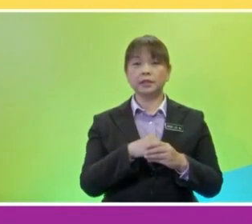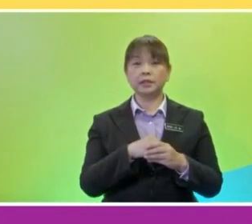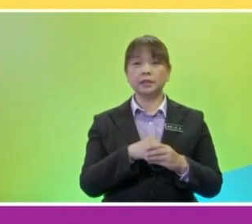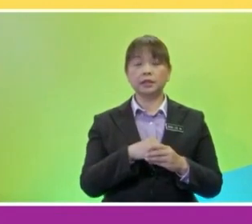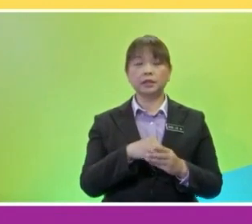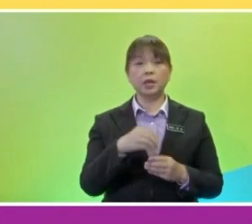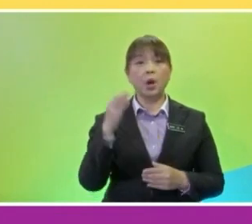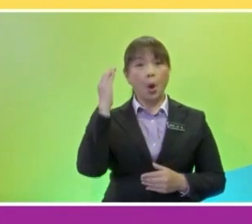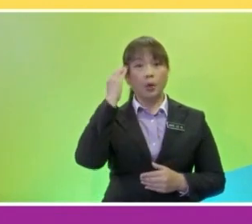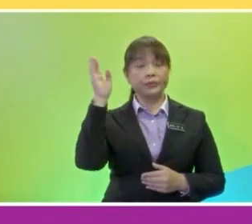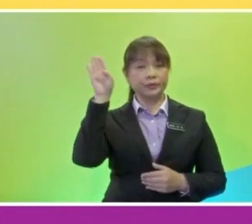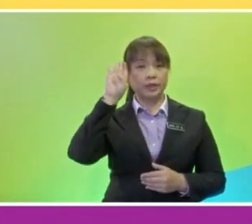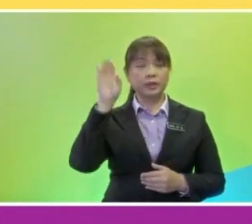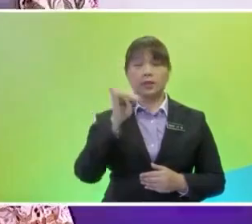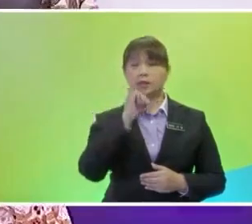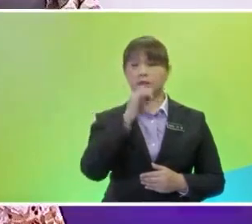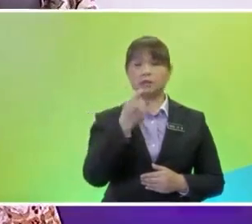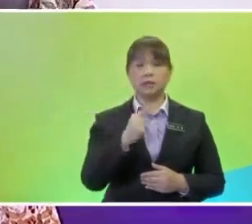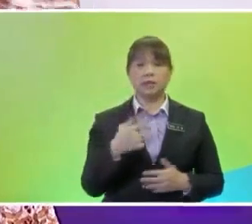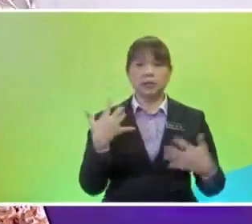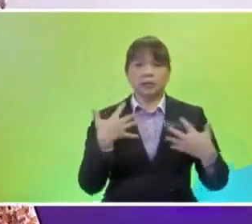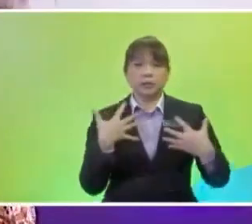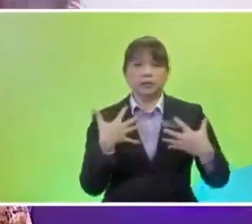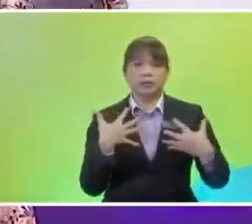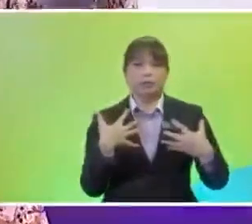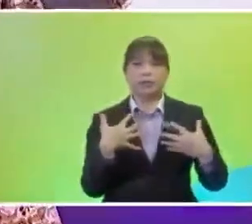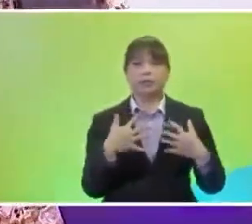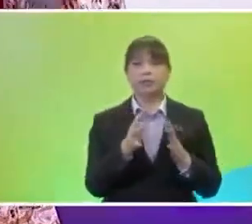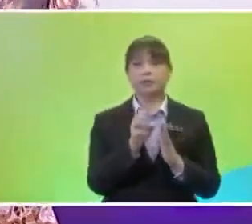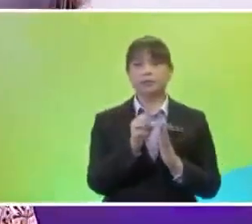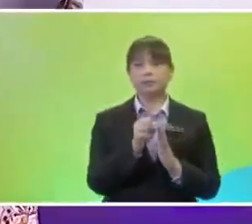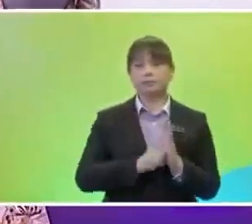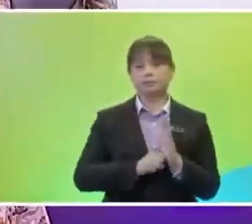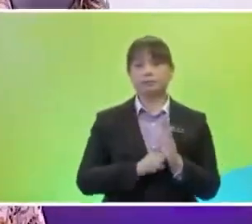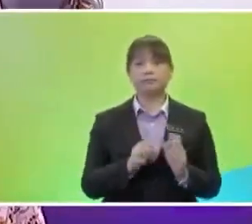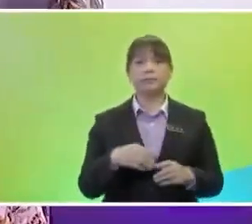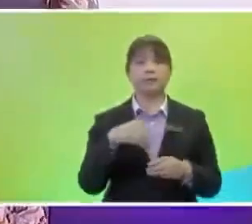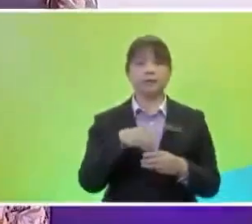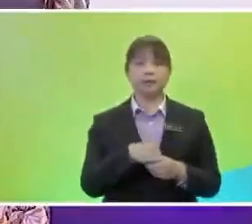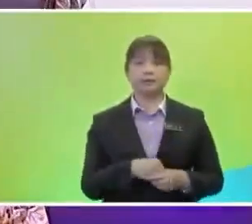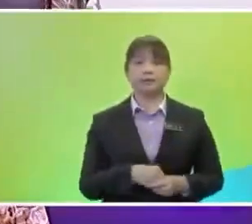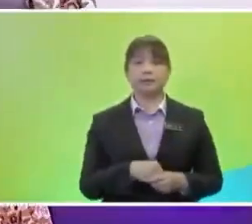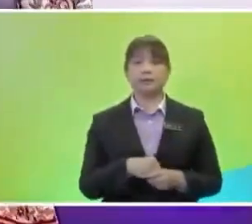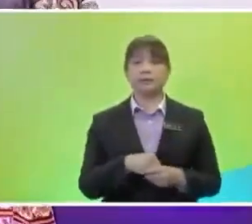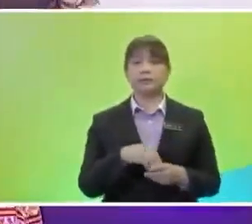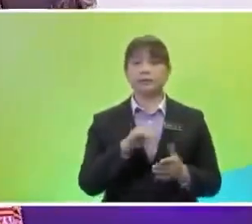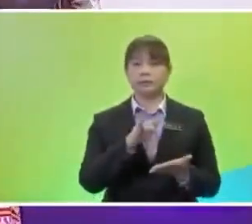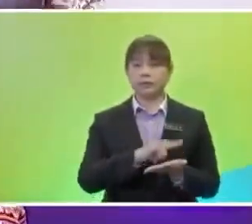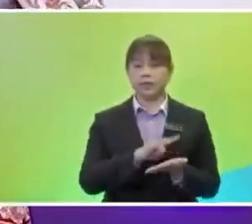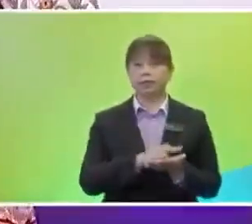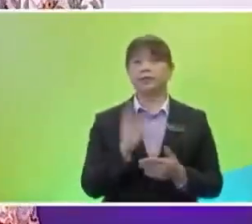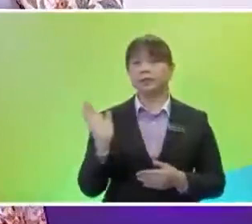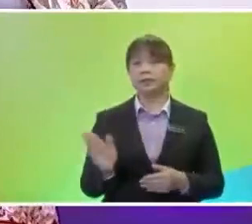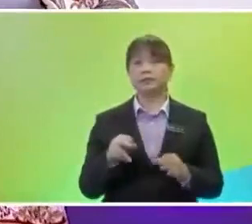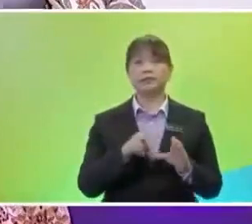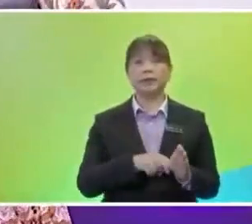coasters, roller coaster rides, but I think in Australia was the fastest of all the rides that I have ridden. Right. Okay, and then the